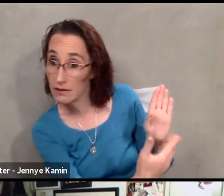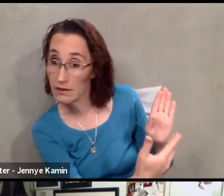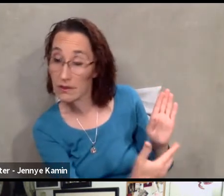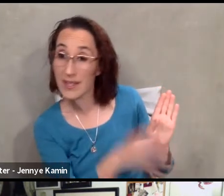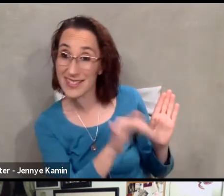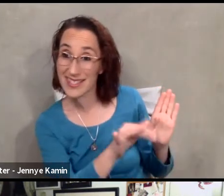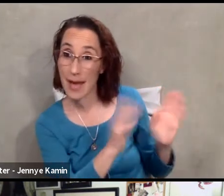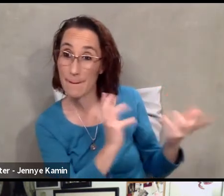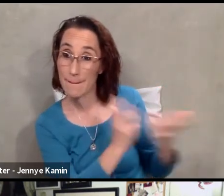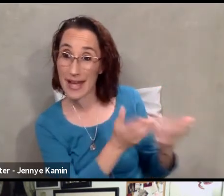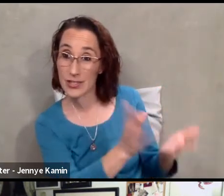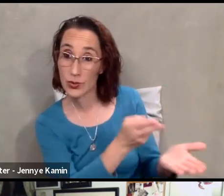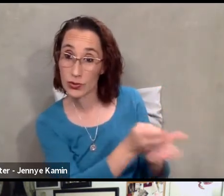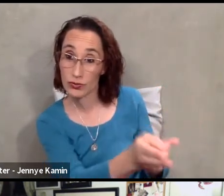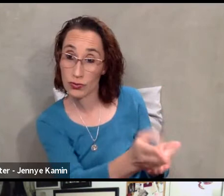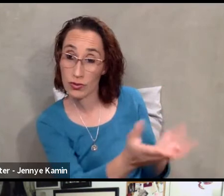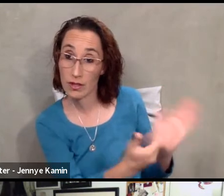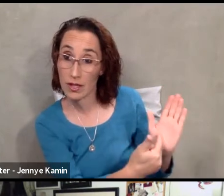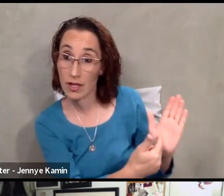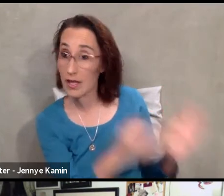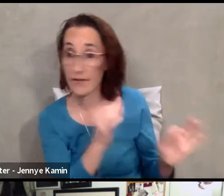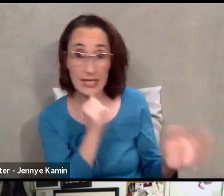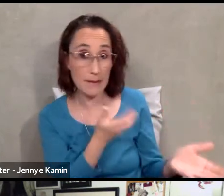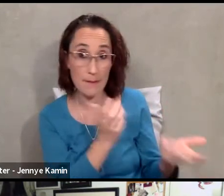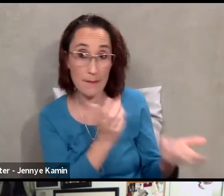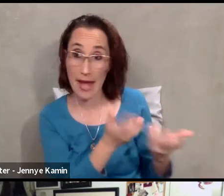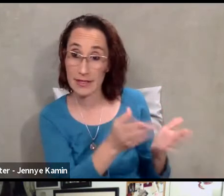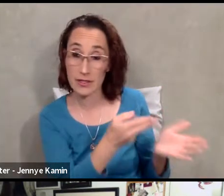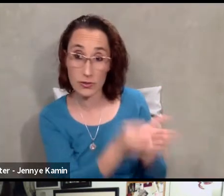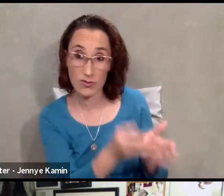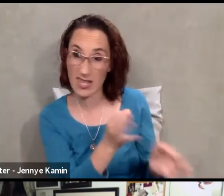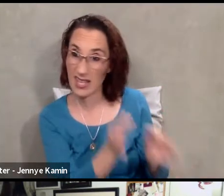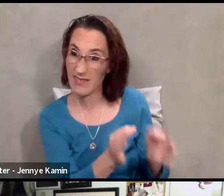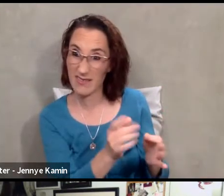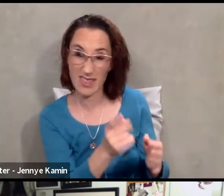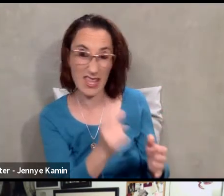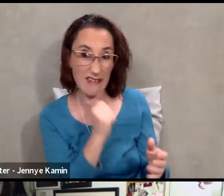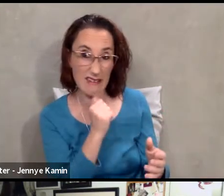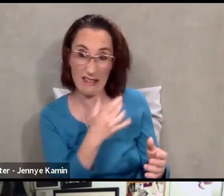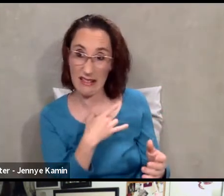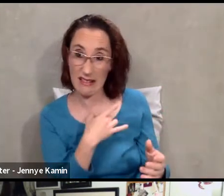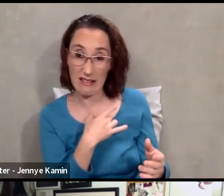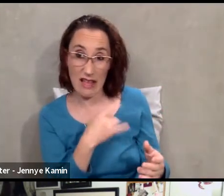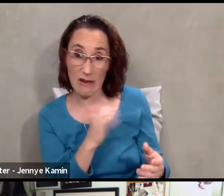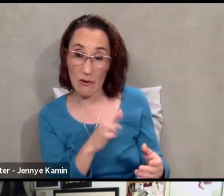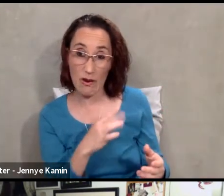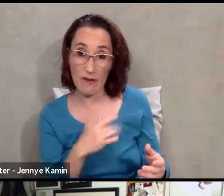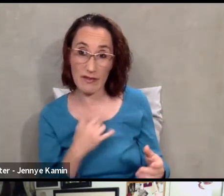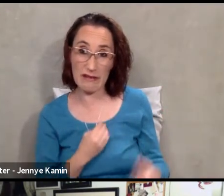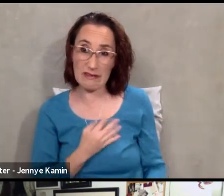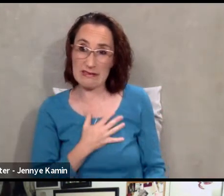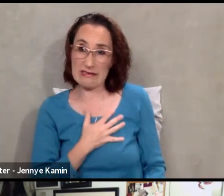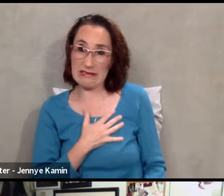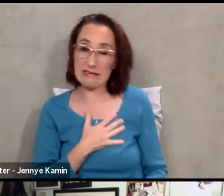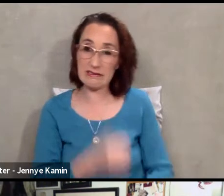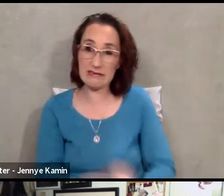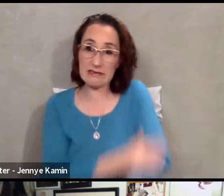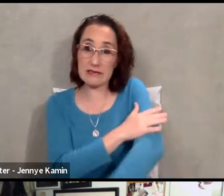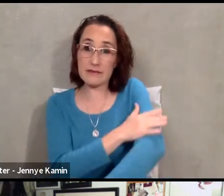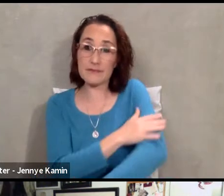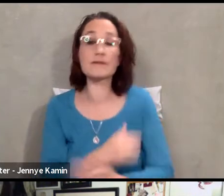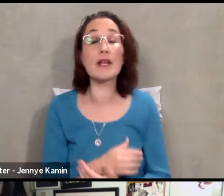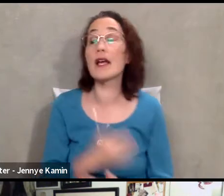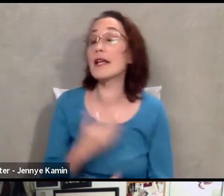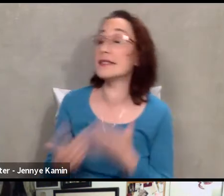truth? But also, if it didn't, or anything bothered them, or anything seemed, even if I loved the image, and this happened a